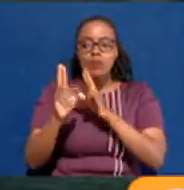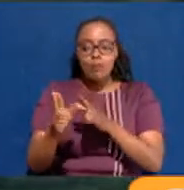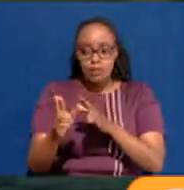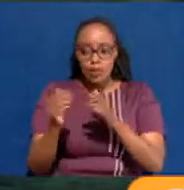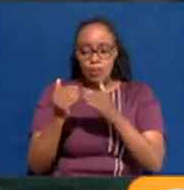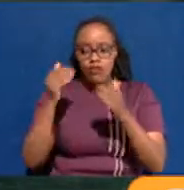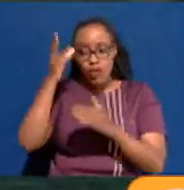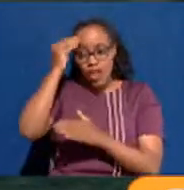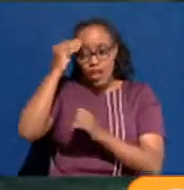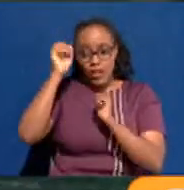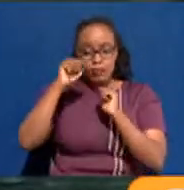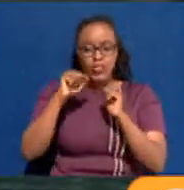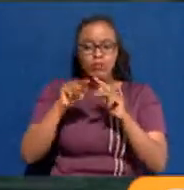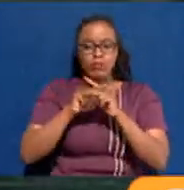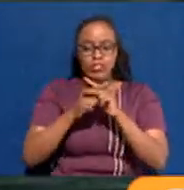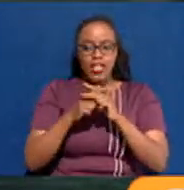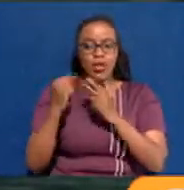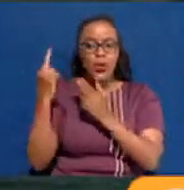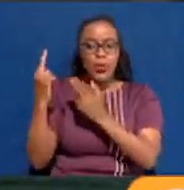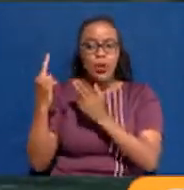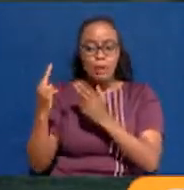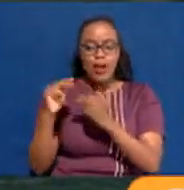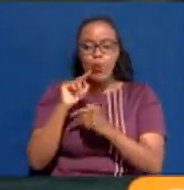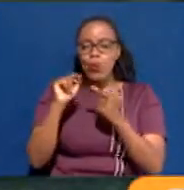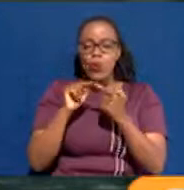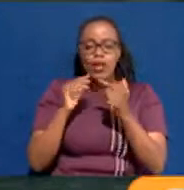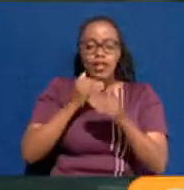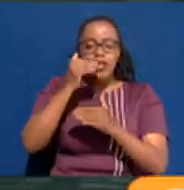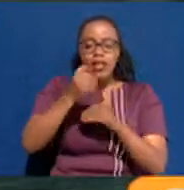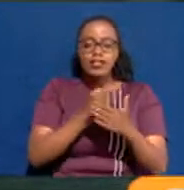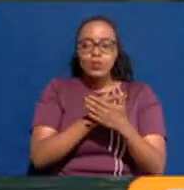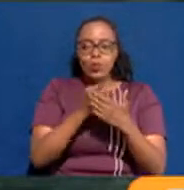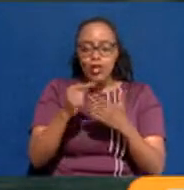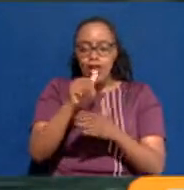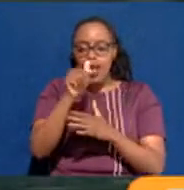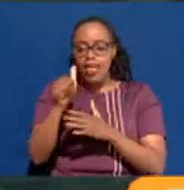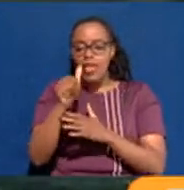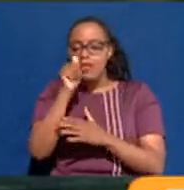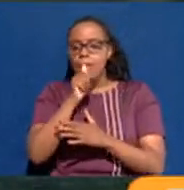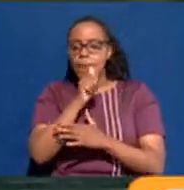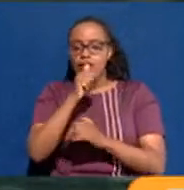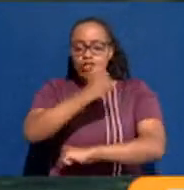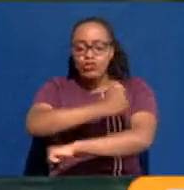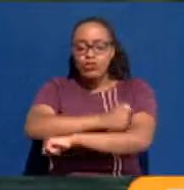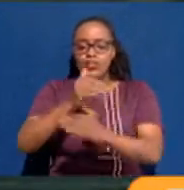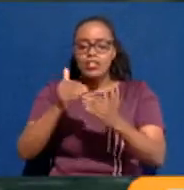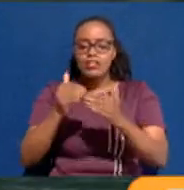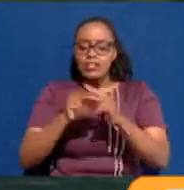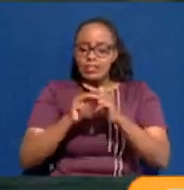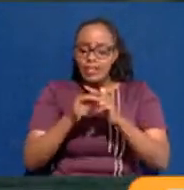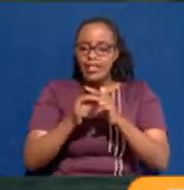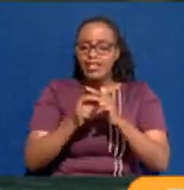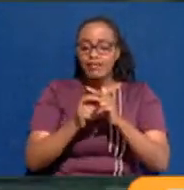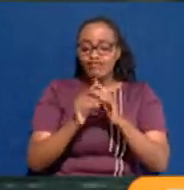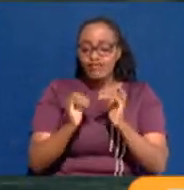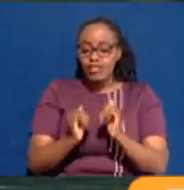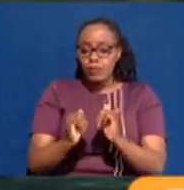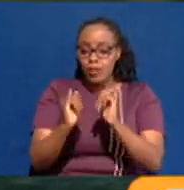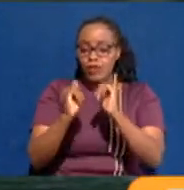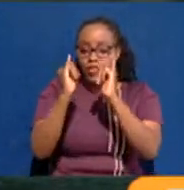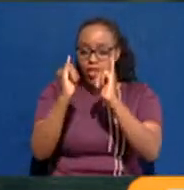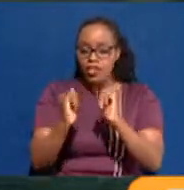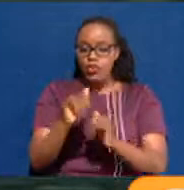before learning can commence, hopefully by early next week, whilst those in private schools have already begun executing the